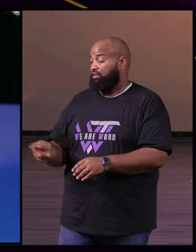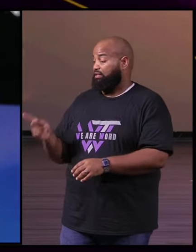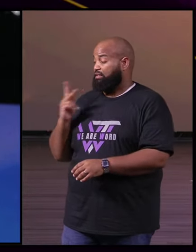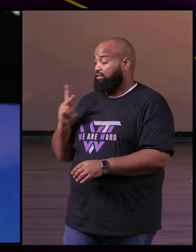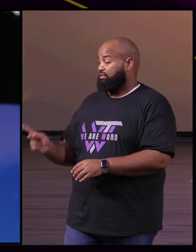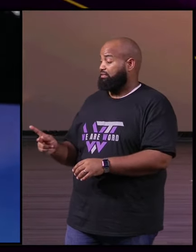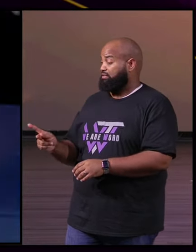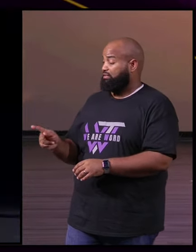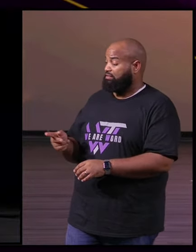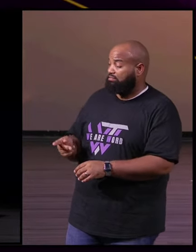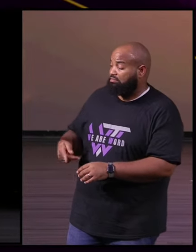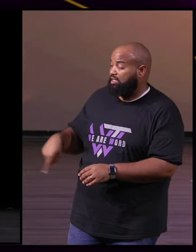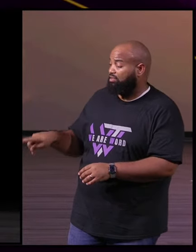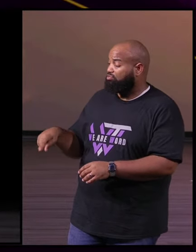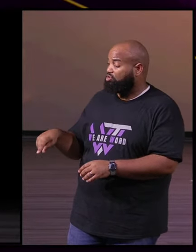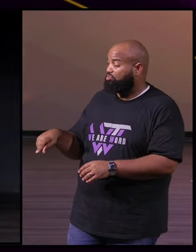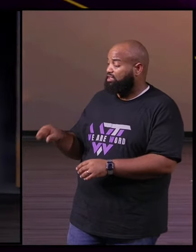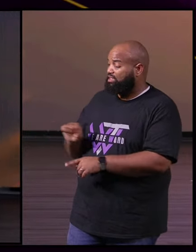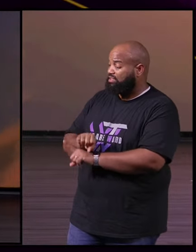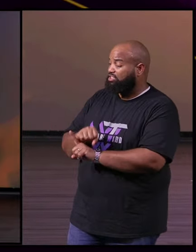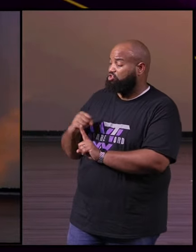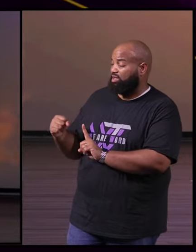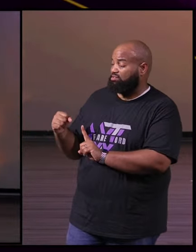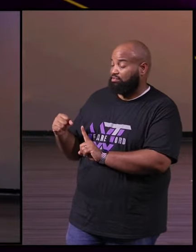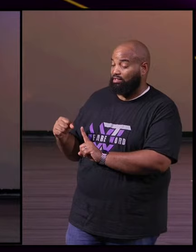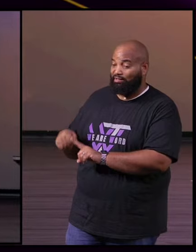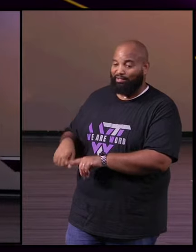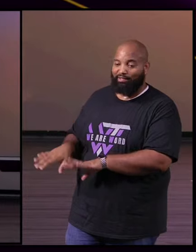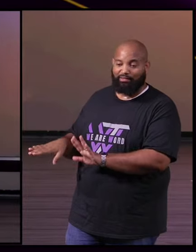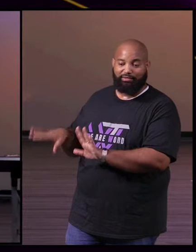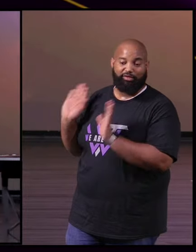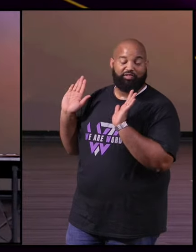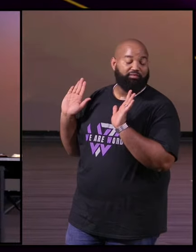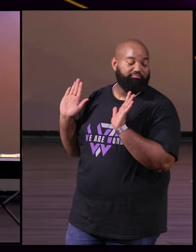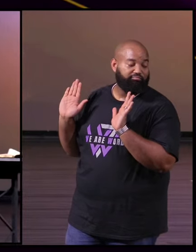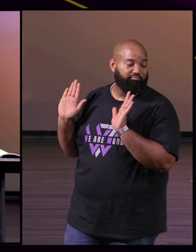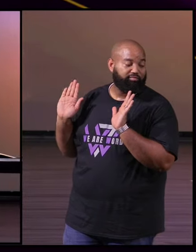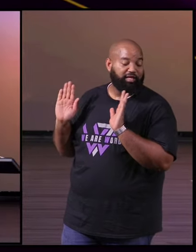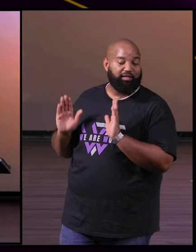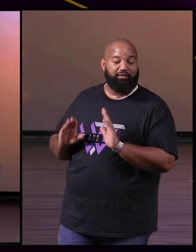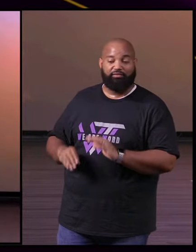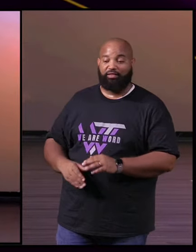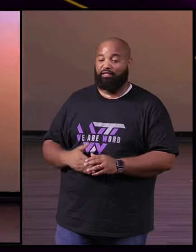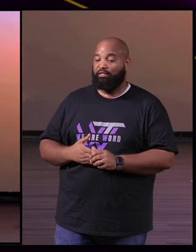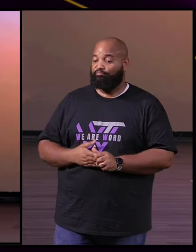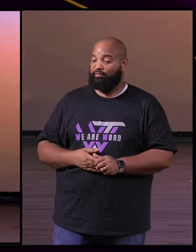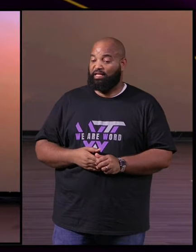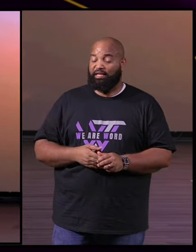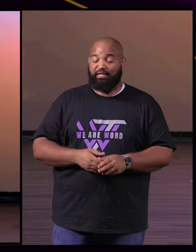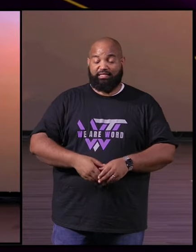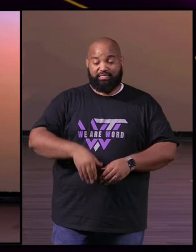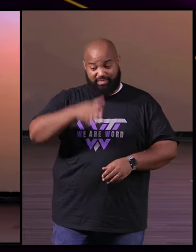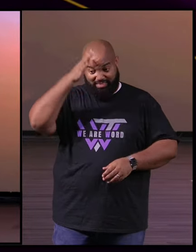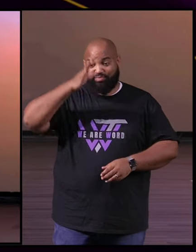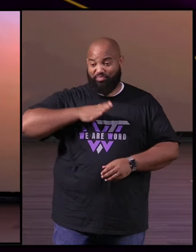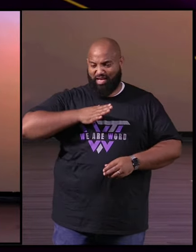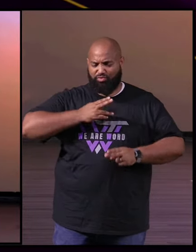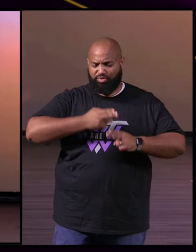The father of faith is having a moment of faltering faith.